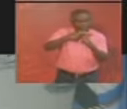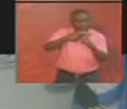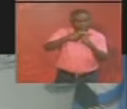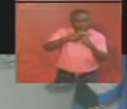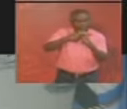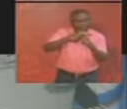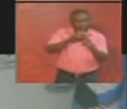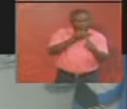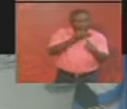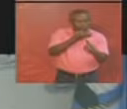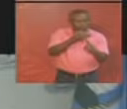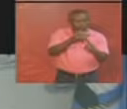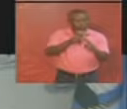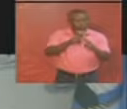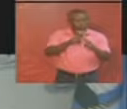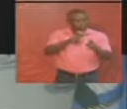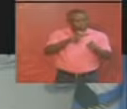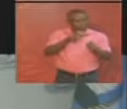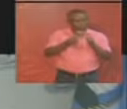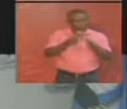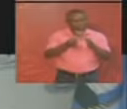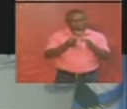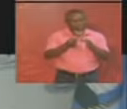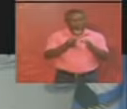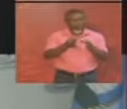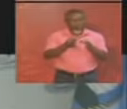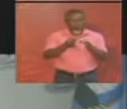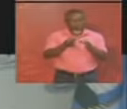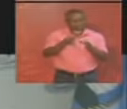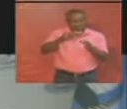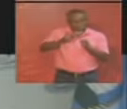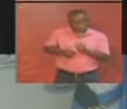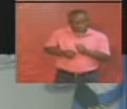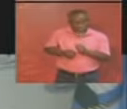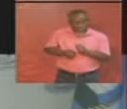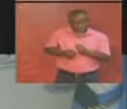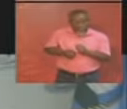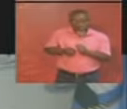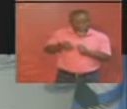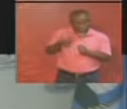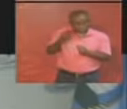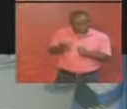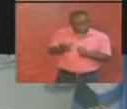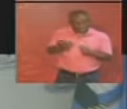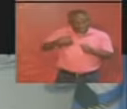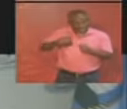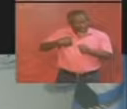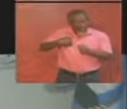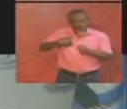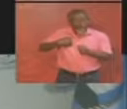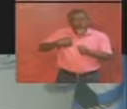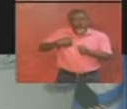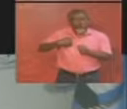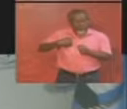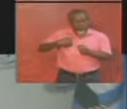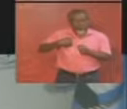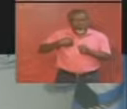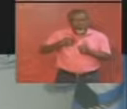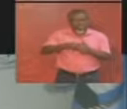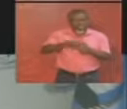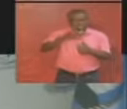cases being recorded in Trinidad, because persons can move freely, it means that we still have to stick